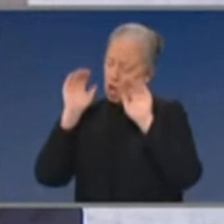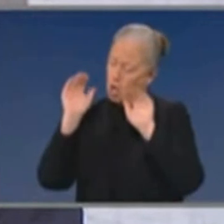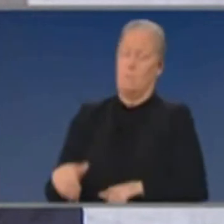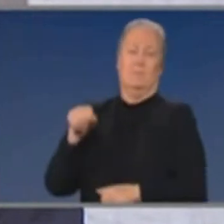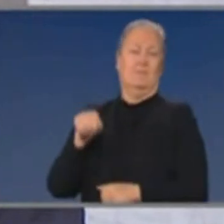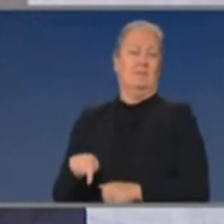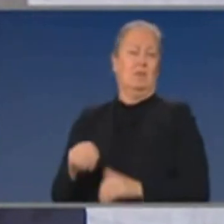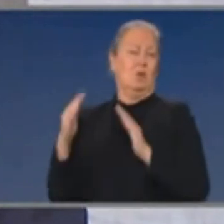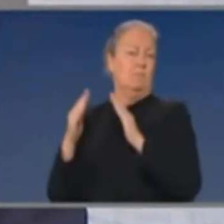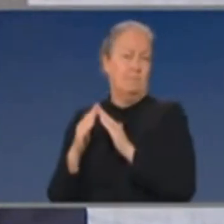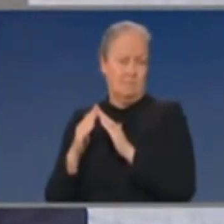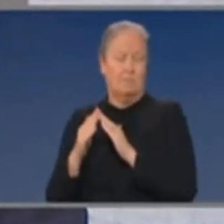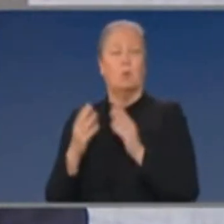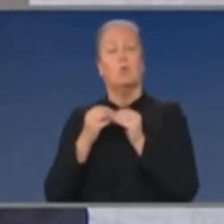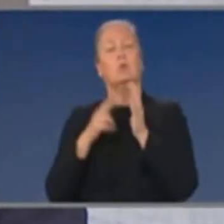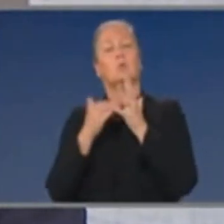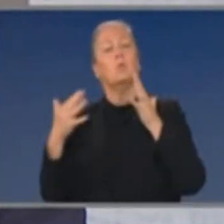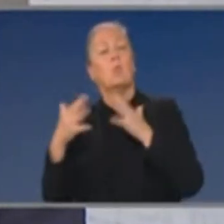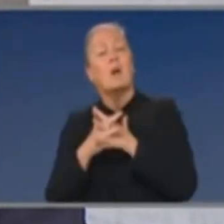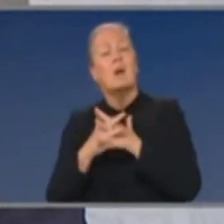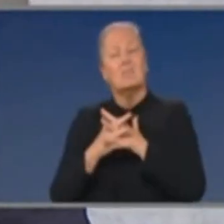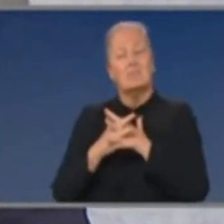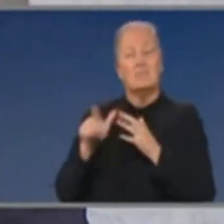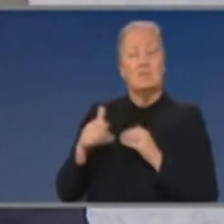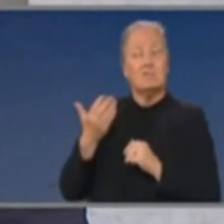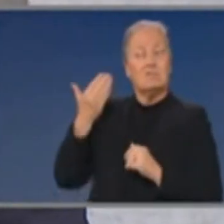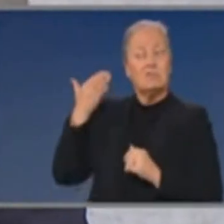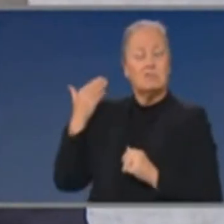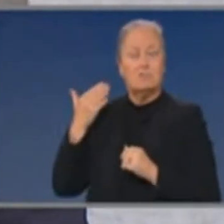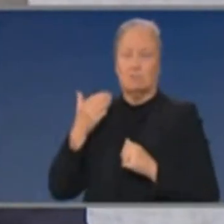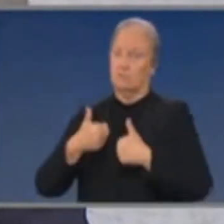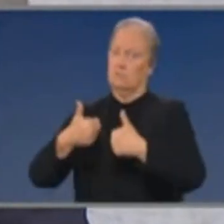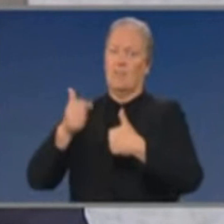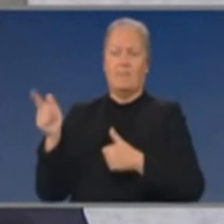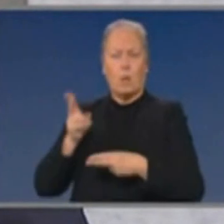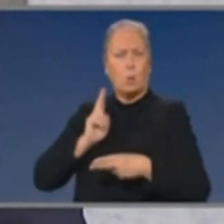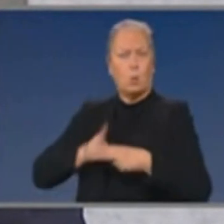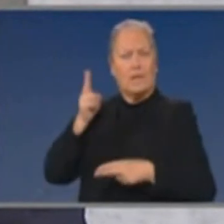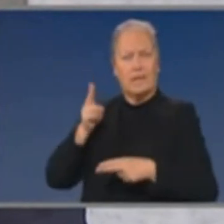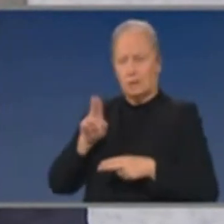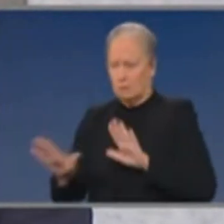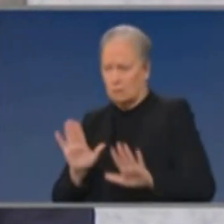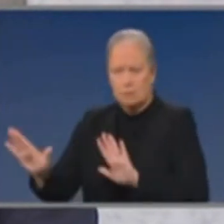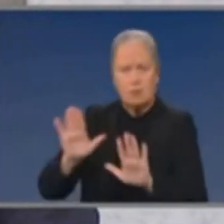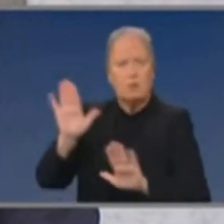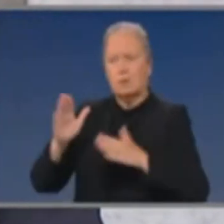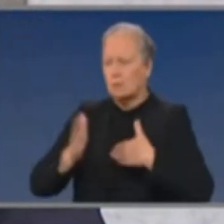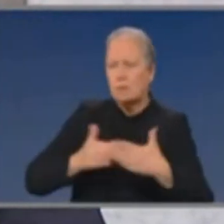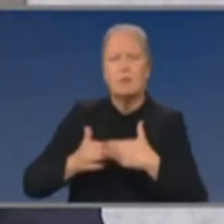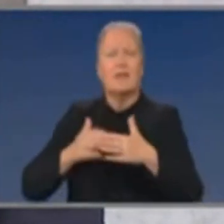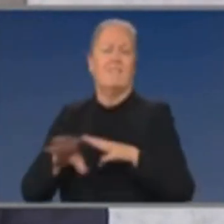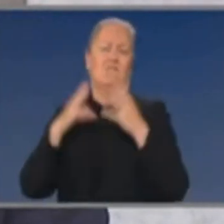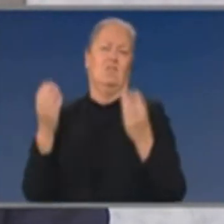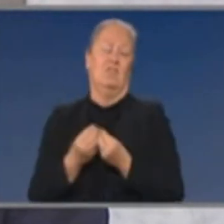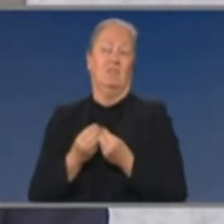incredibly well on that on the Crossroads case in recent days, and I think that will have prevented the